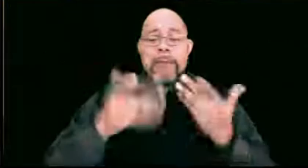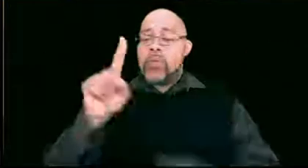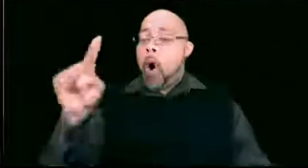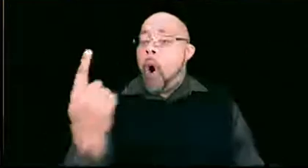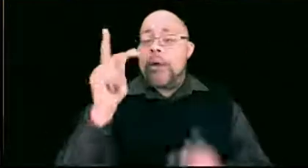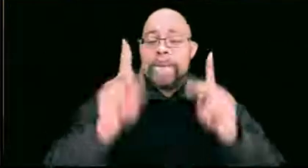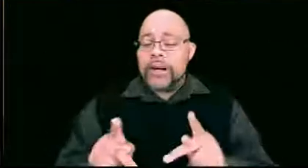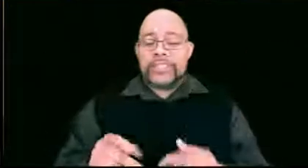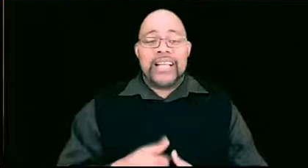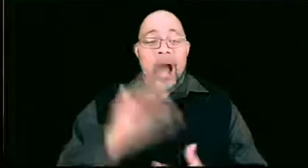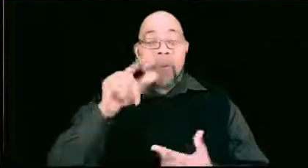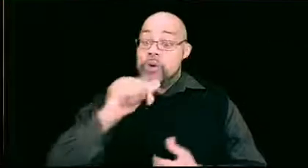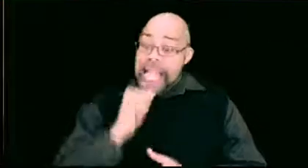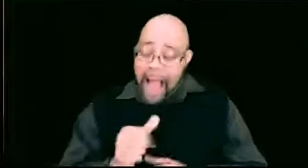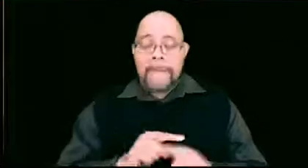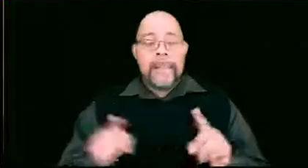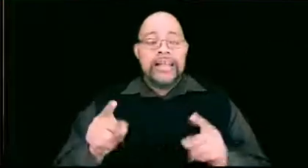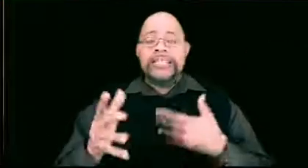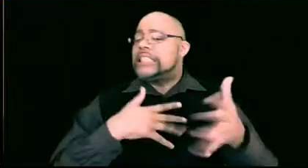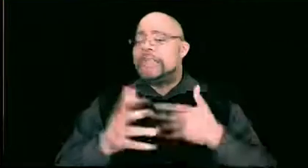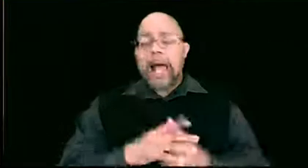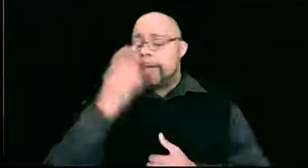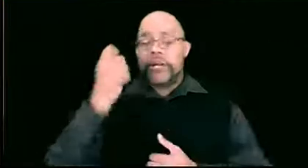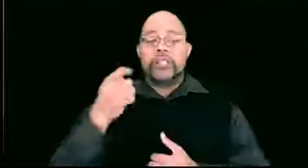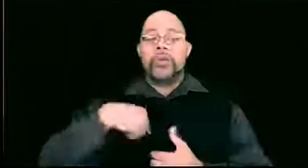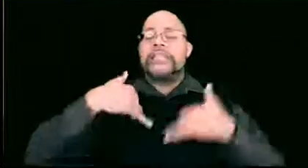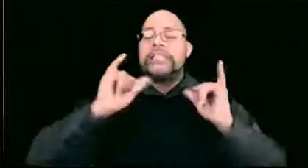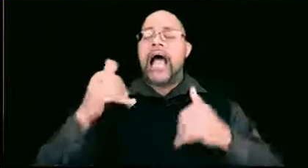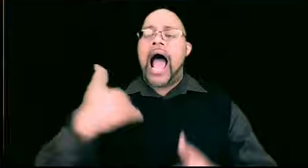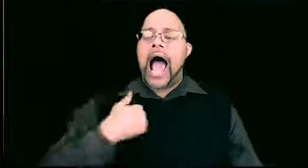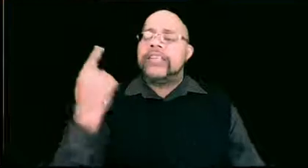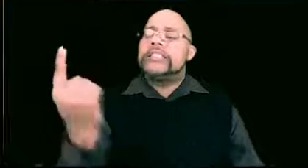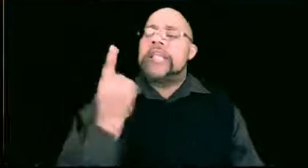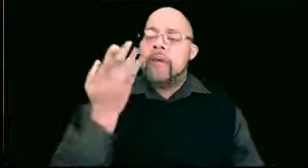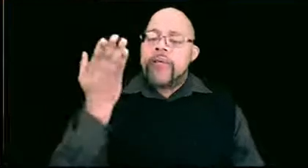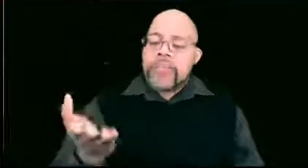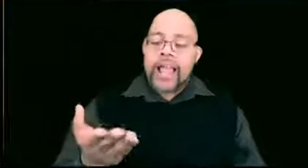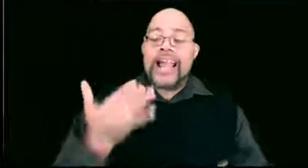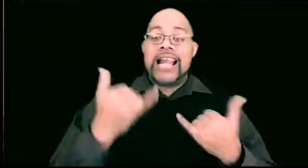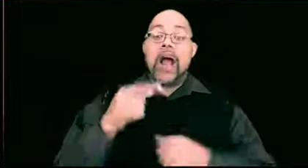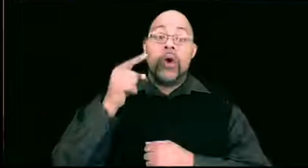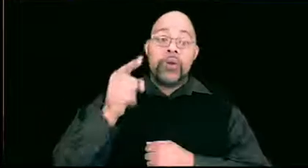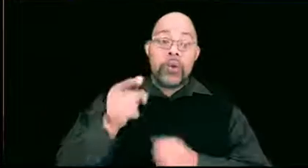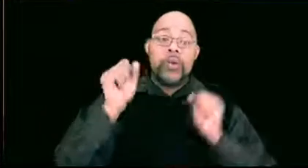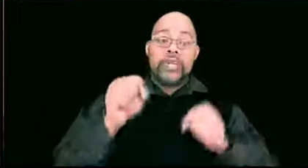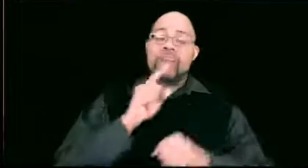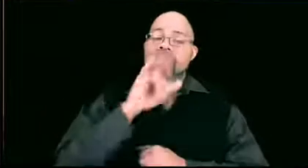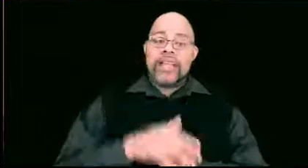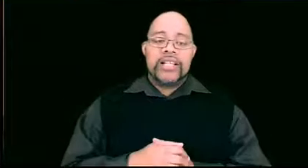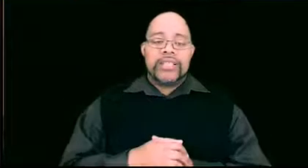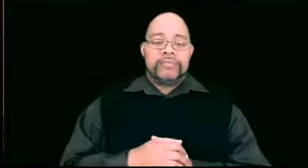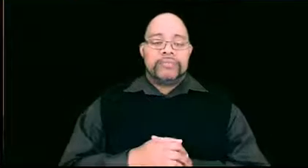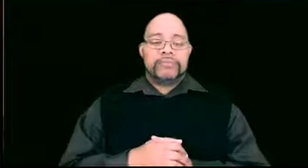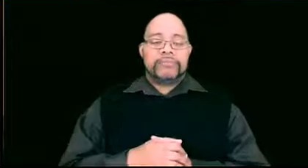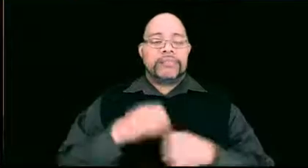doesn't matter, maybe you're the only person, hopefully you're not, but it doesn't matter because we still have someone there, and now you